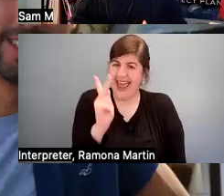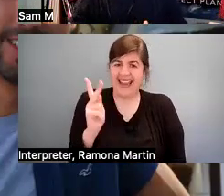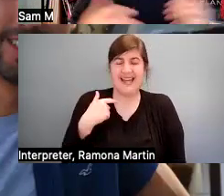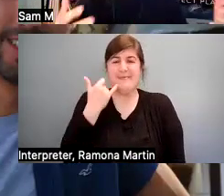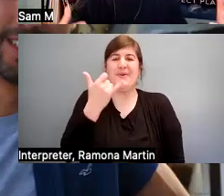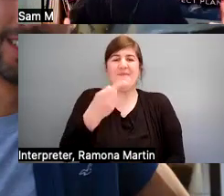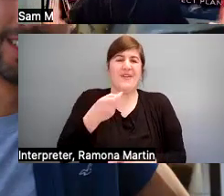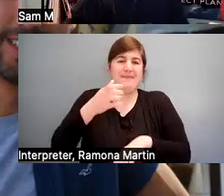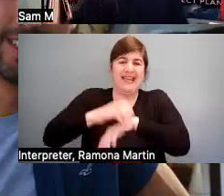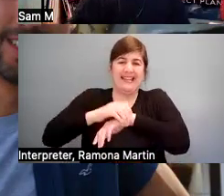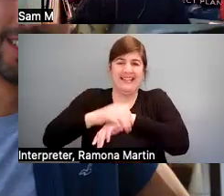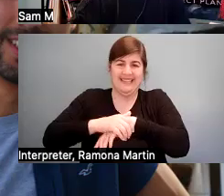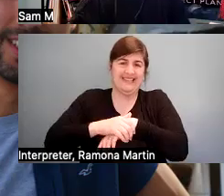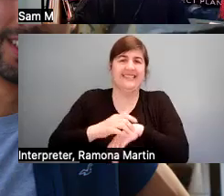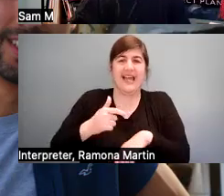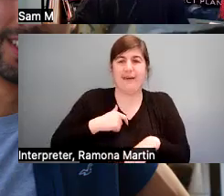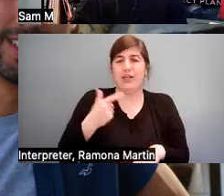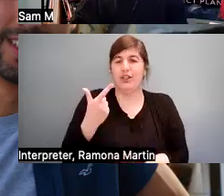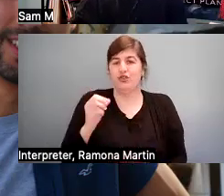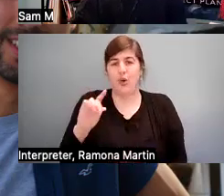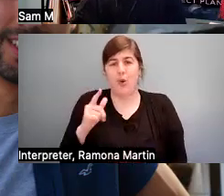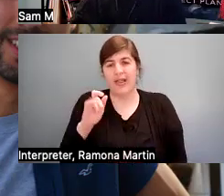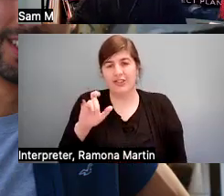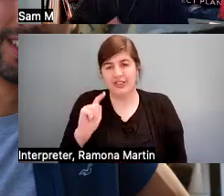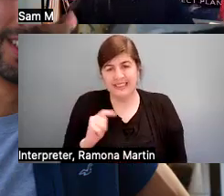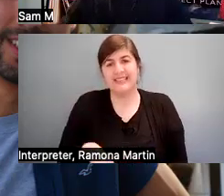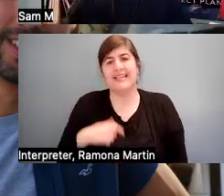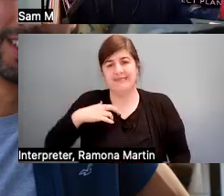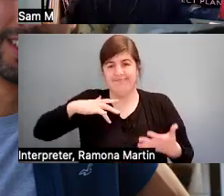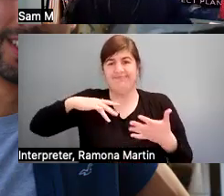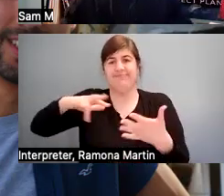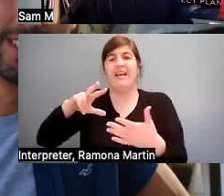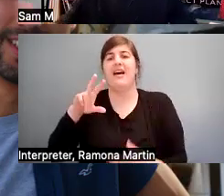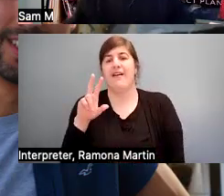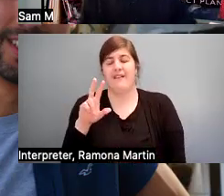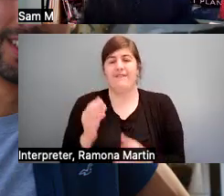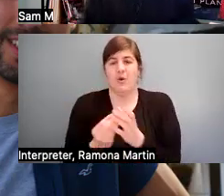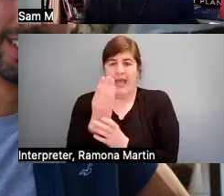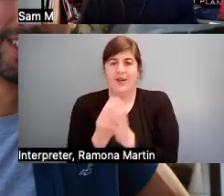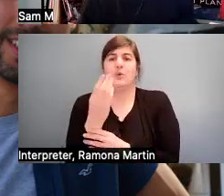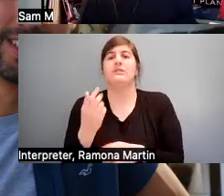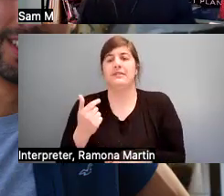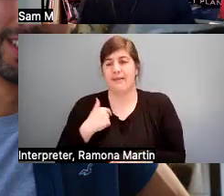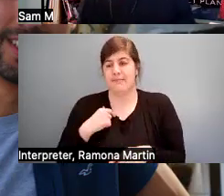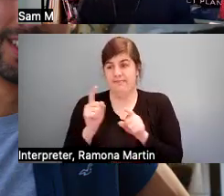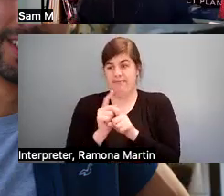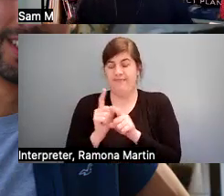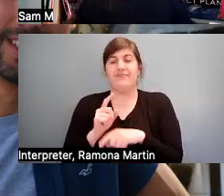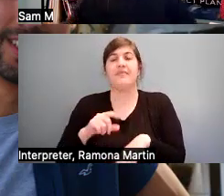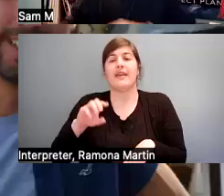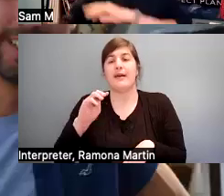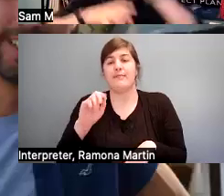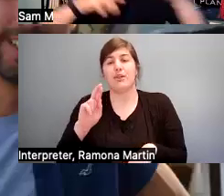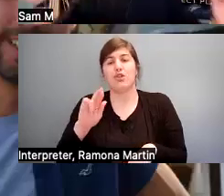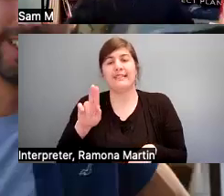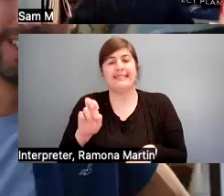am a geologist, a volcano scientist, or what we also call a volcanologist. But I'm also a marine scientist as well. So, I